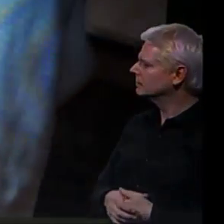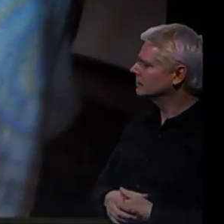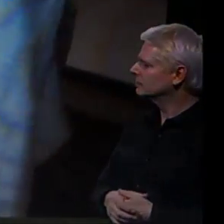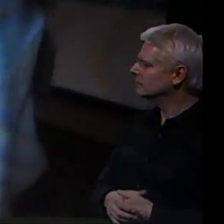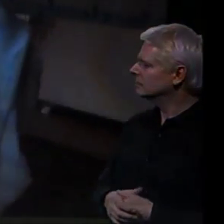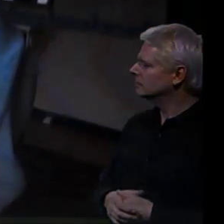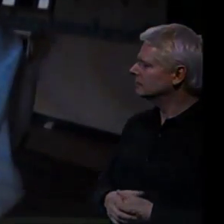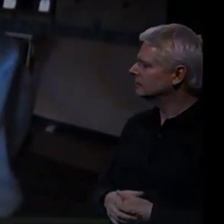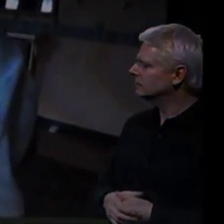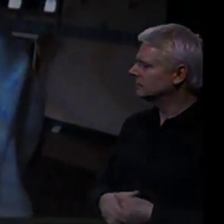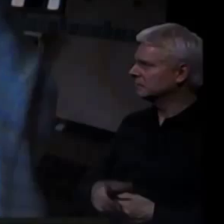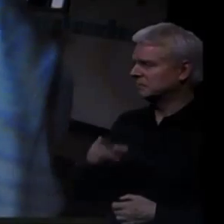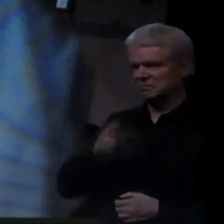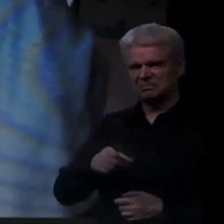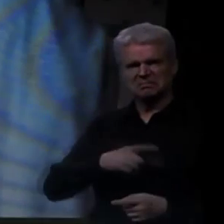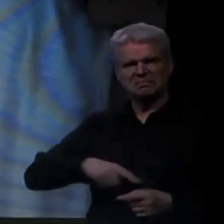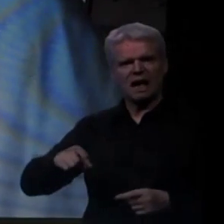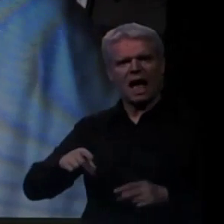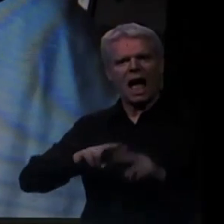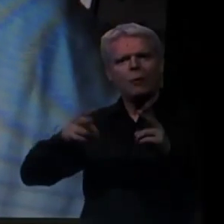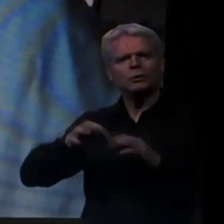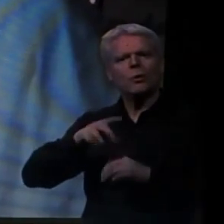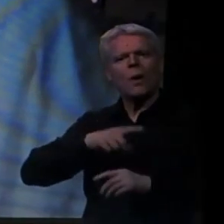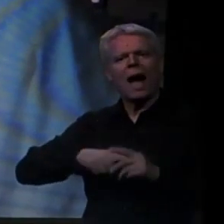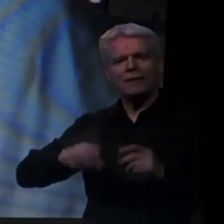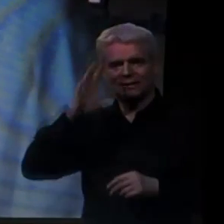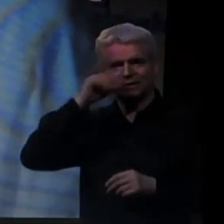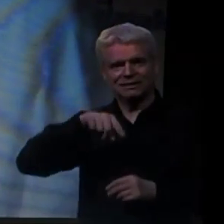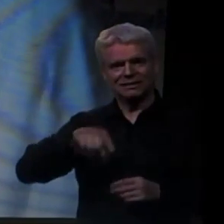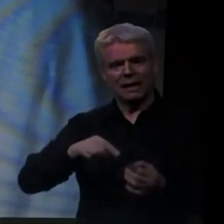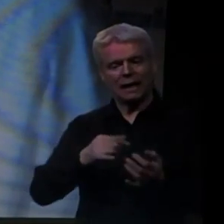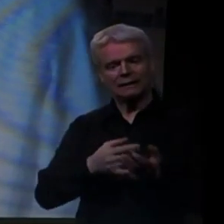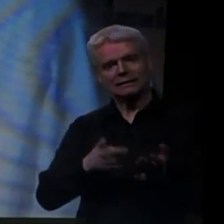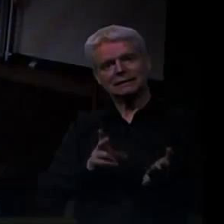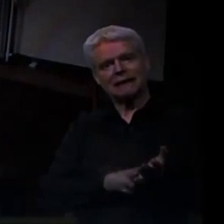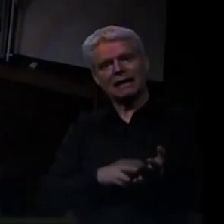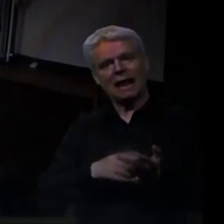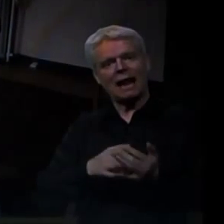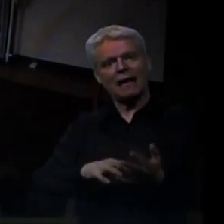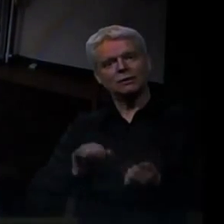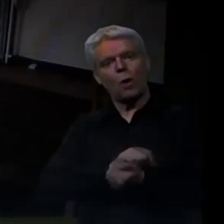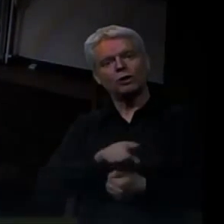As any housewife will tell you, Sunlight washes whiter. It does indeed.